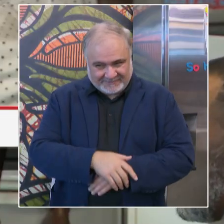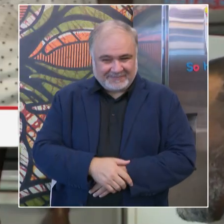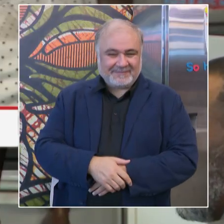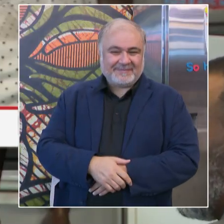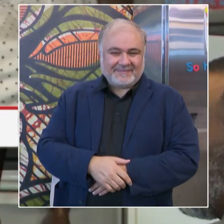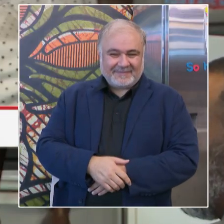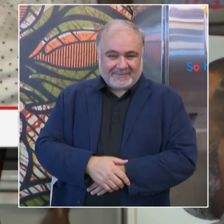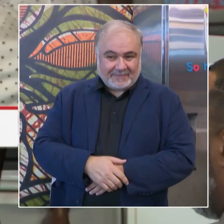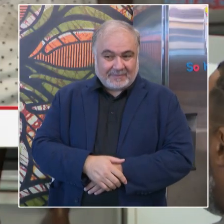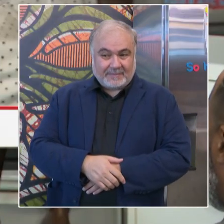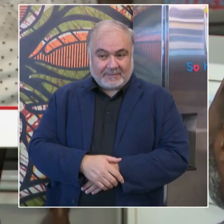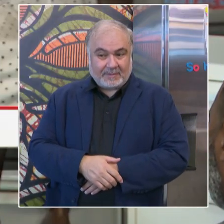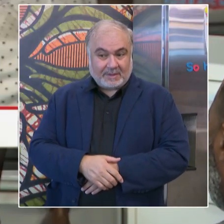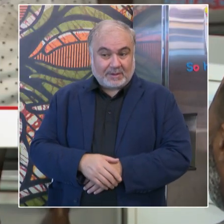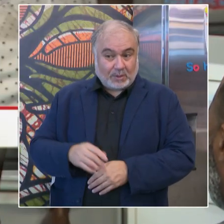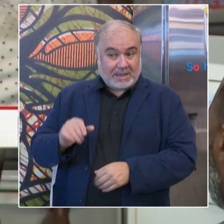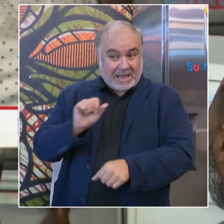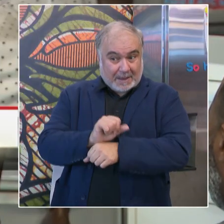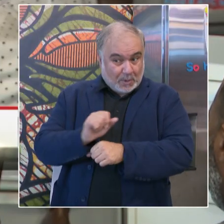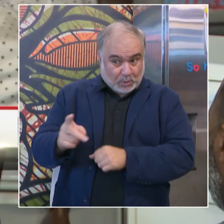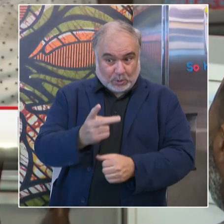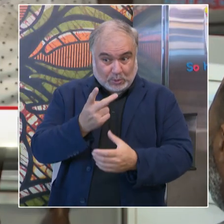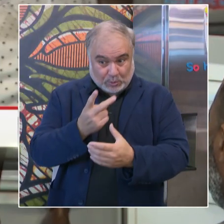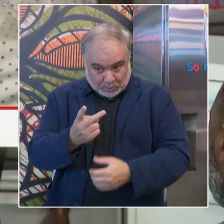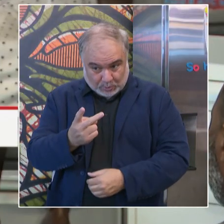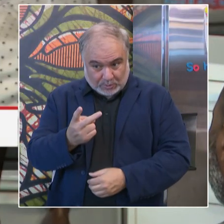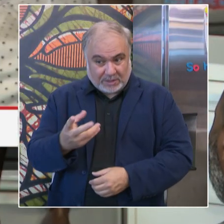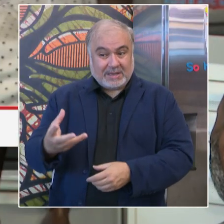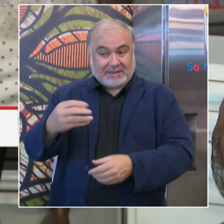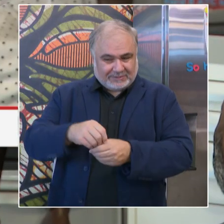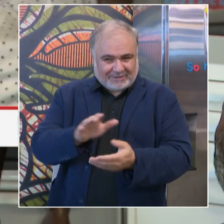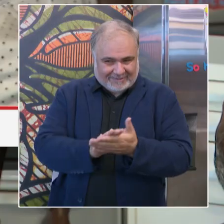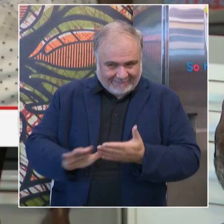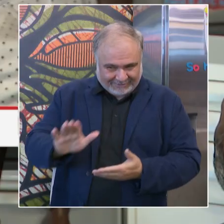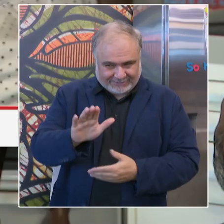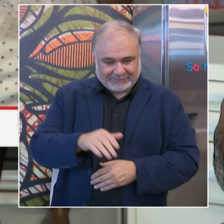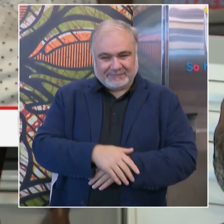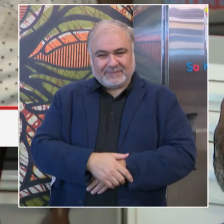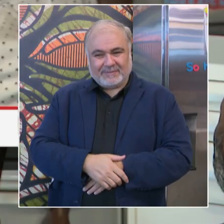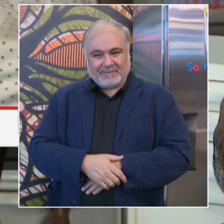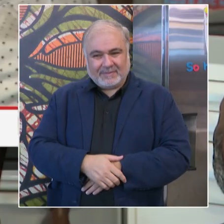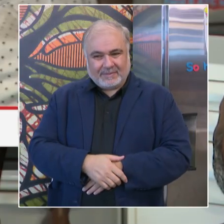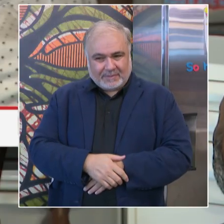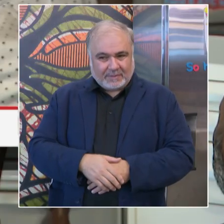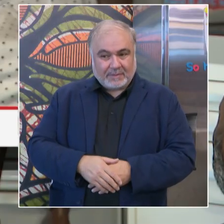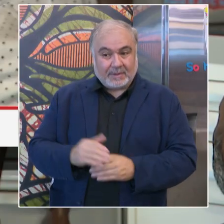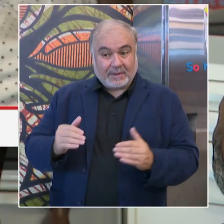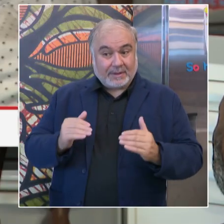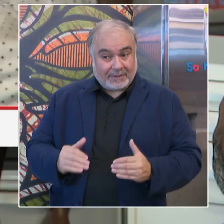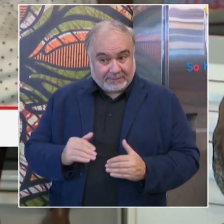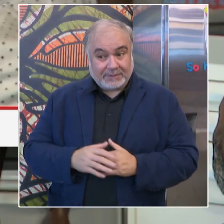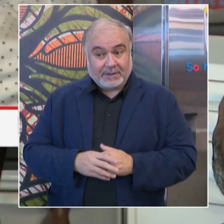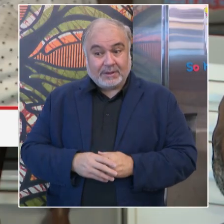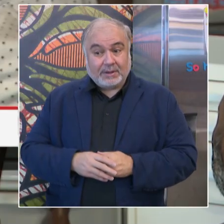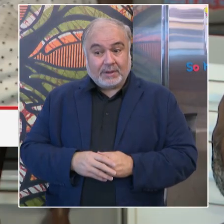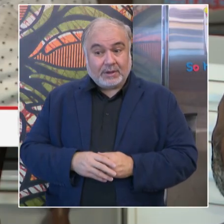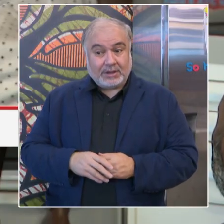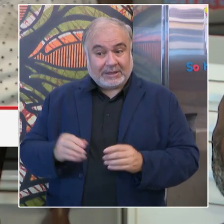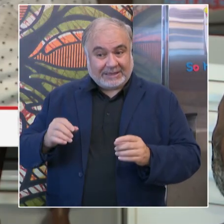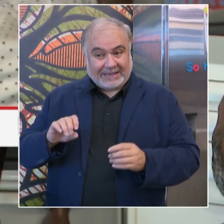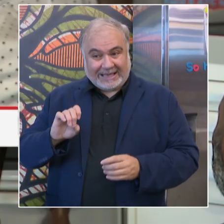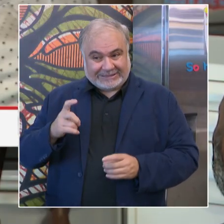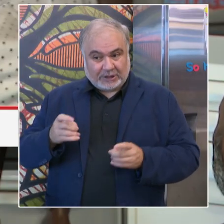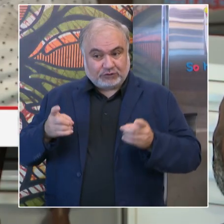of higher education, and from Executive Director Walker Davis, who leads